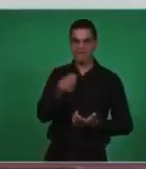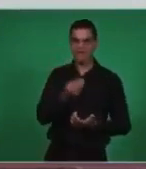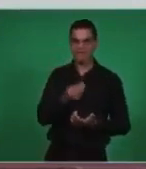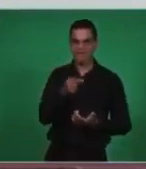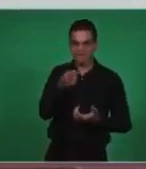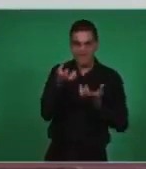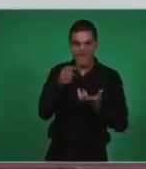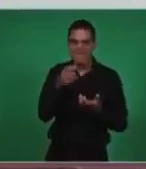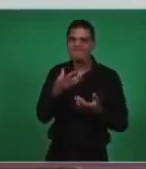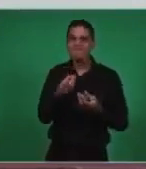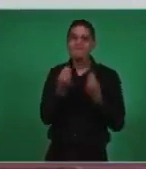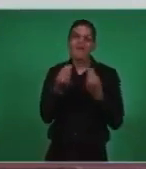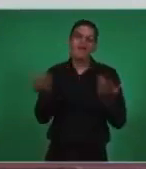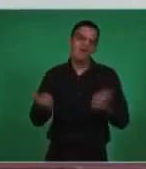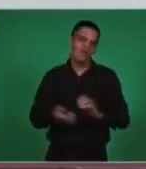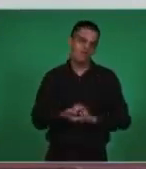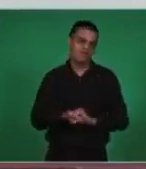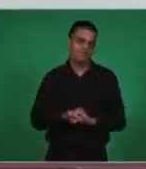But